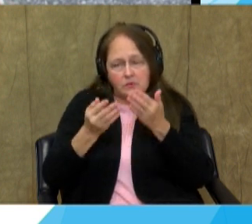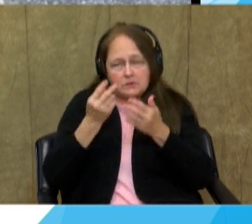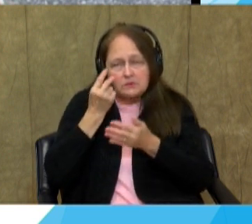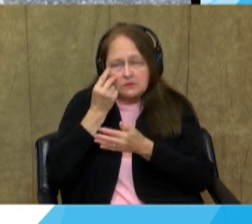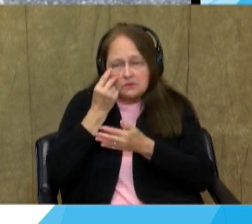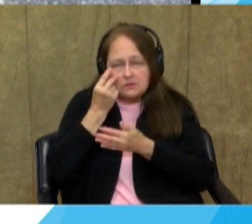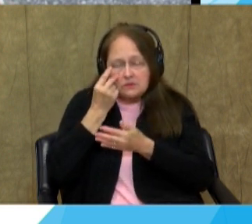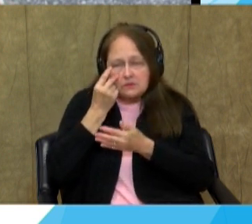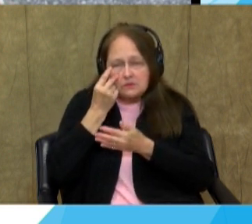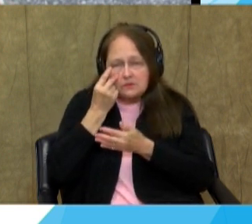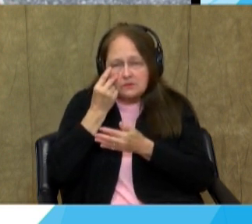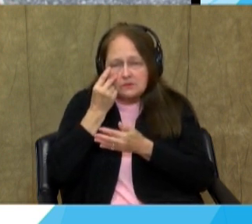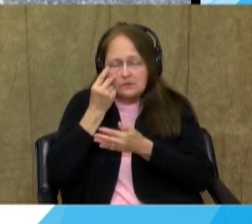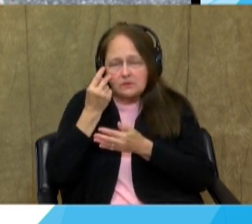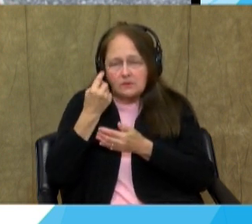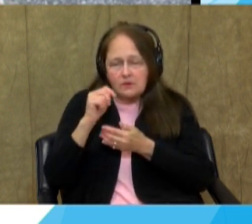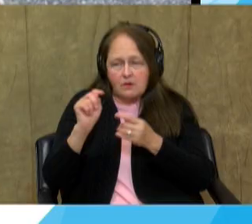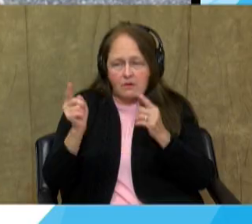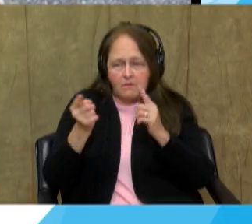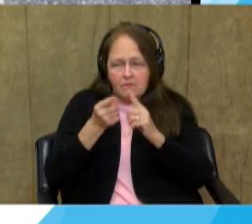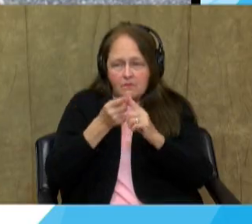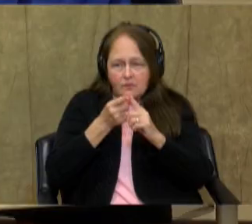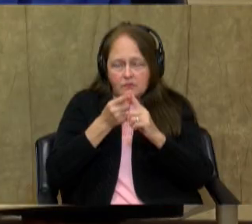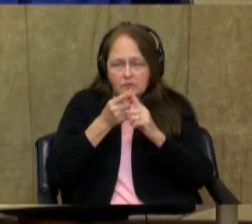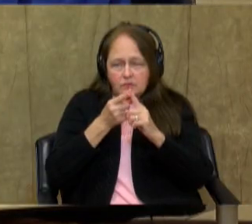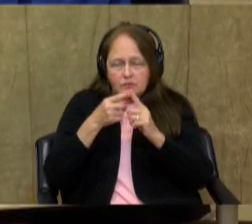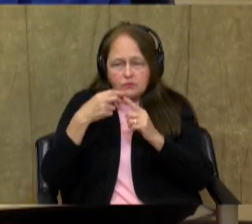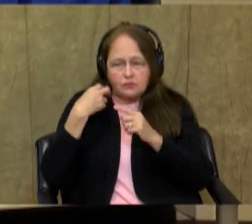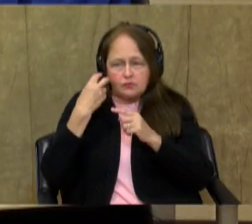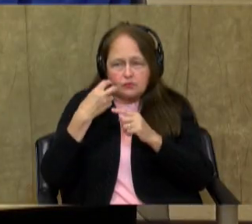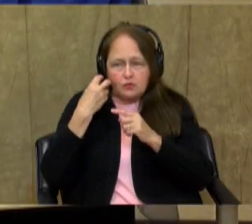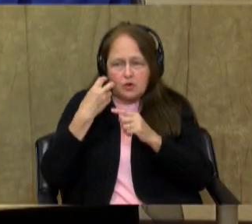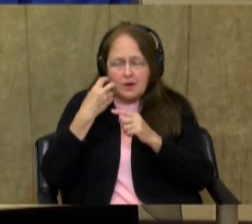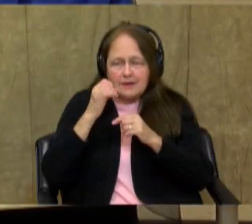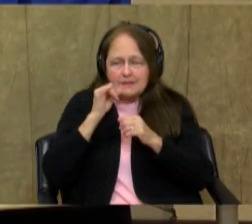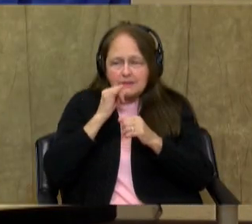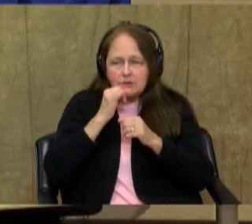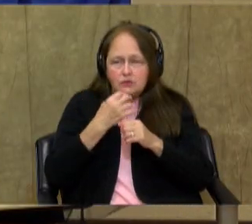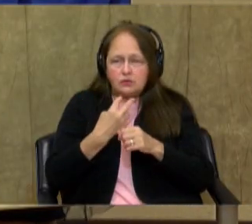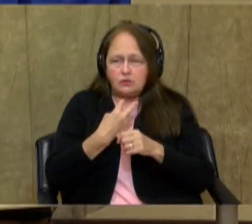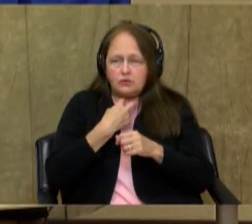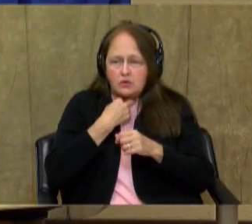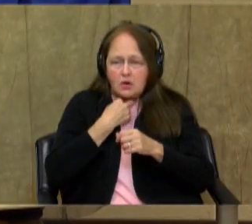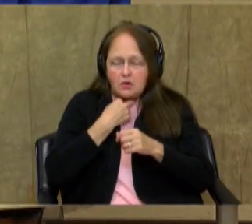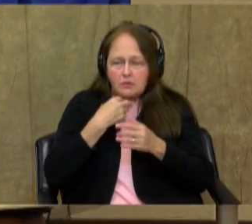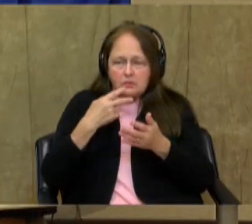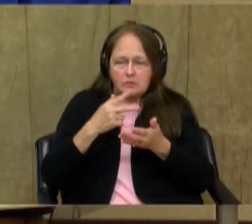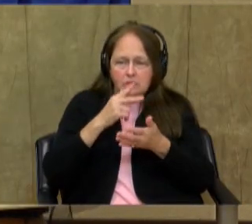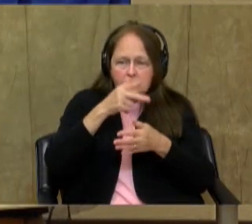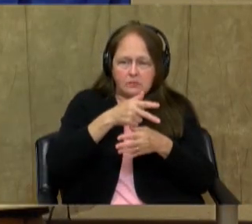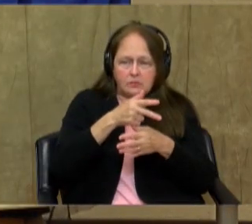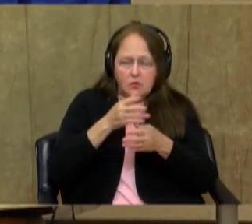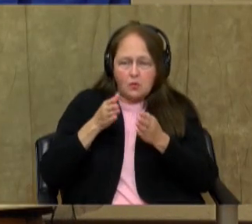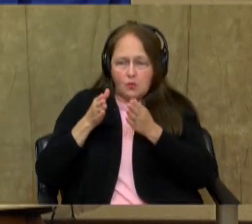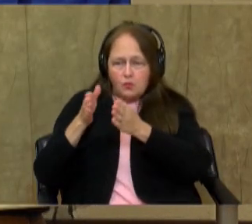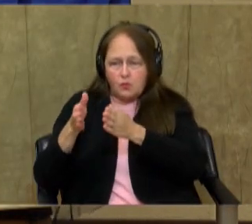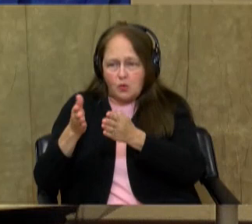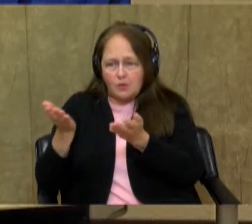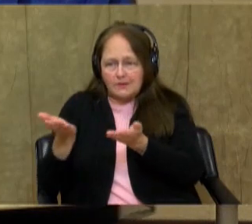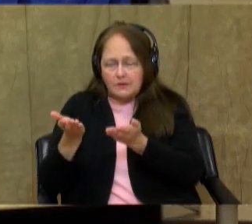some details. First thing, of course, the truck is stuck. It's in a place it shouldn't be. This is the road over here.